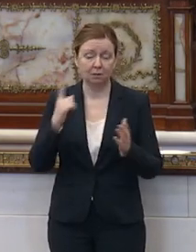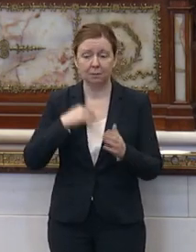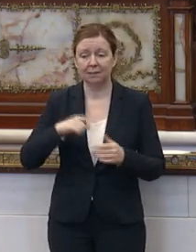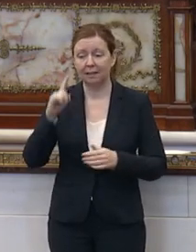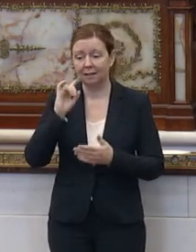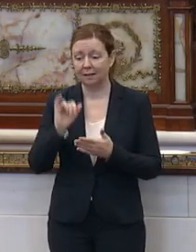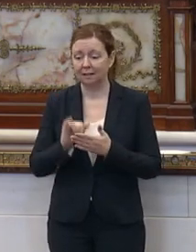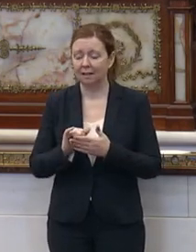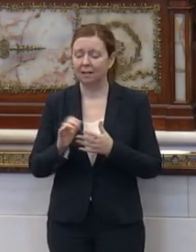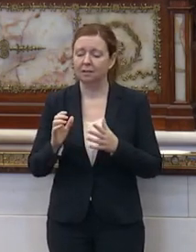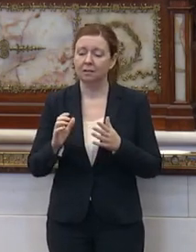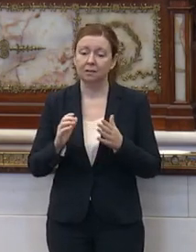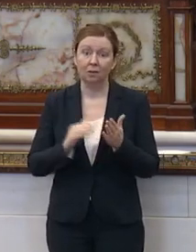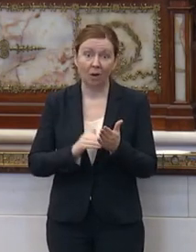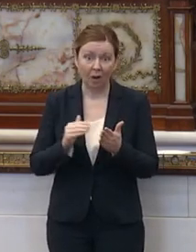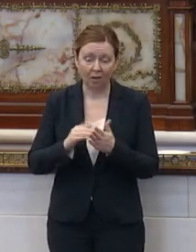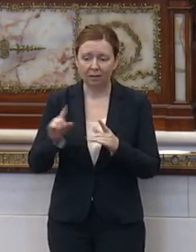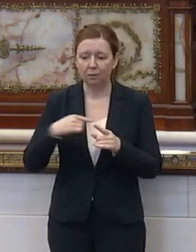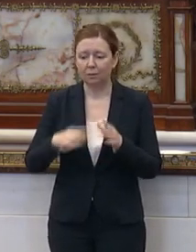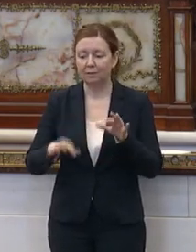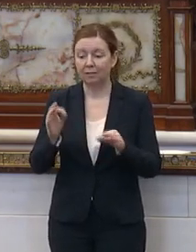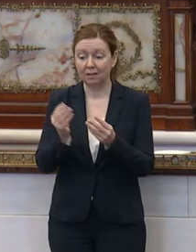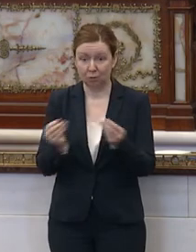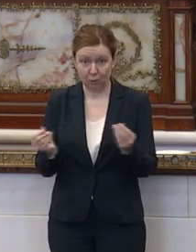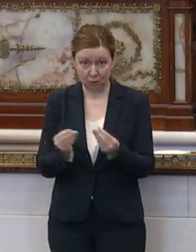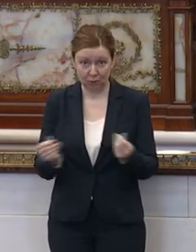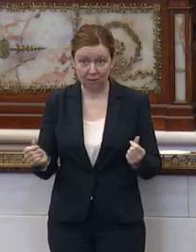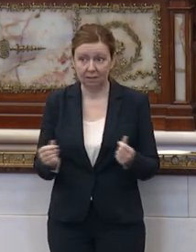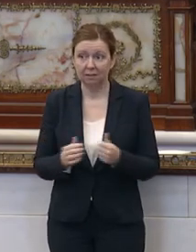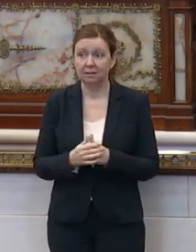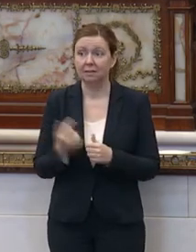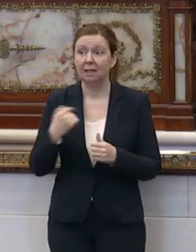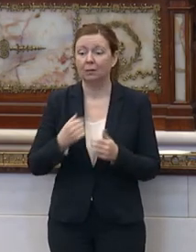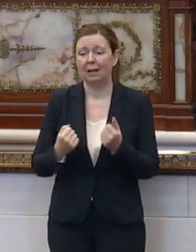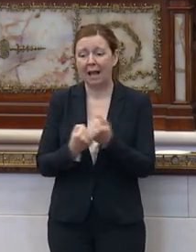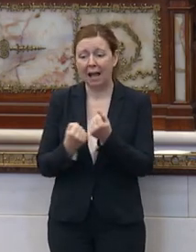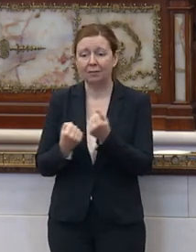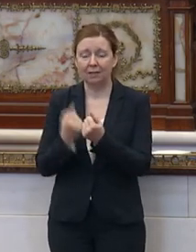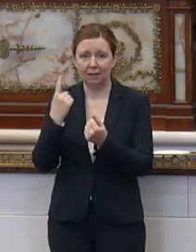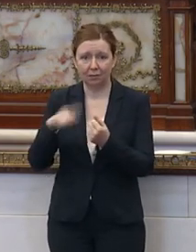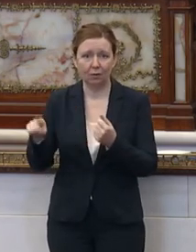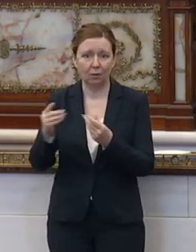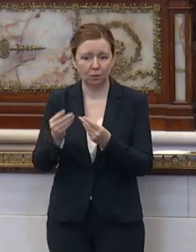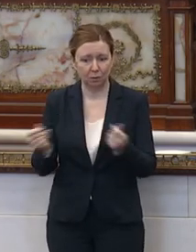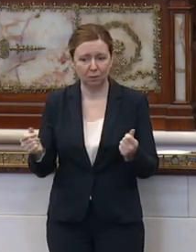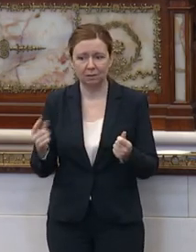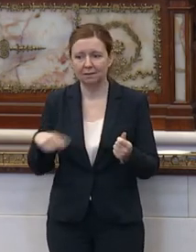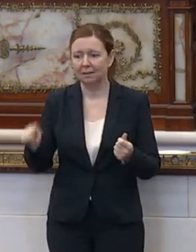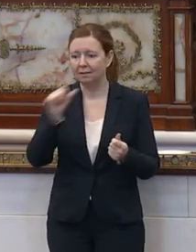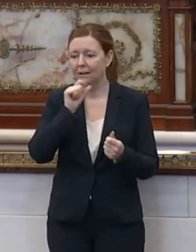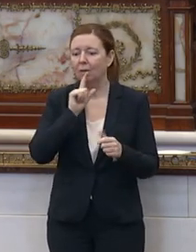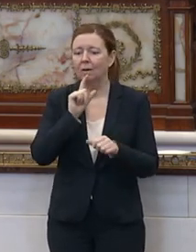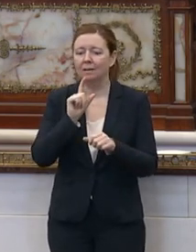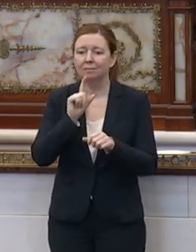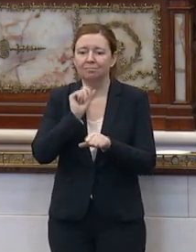think that far too often when we find solutions and we advocate for those solutions, they don't